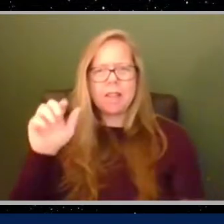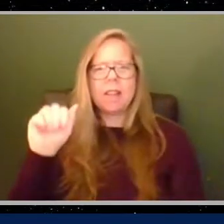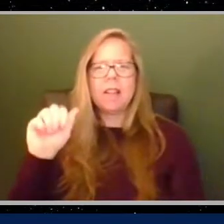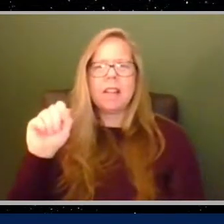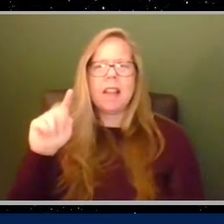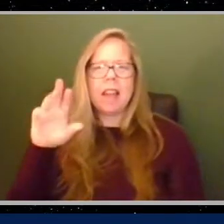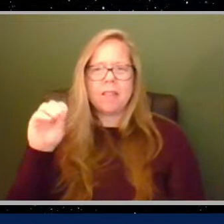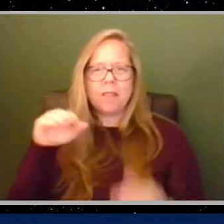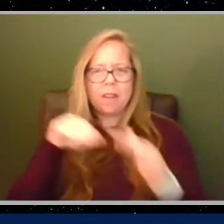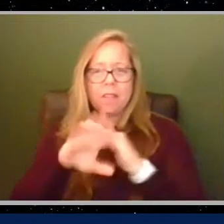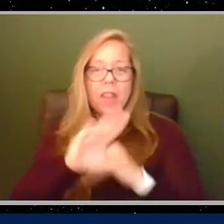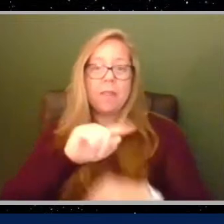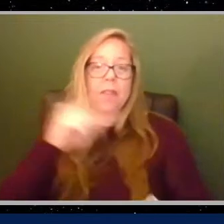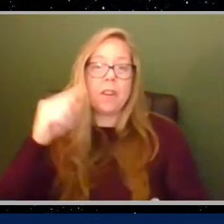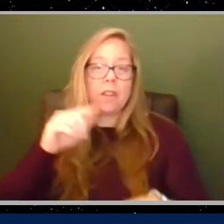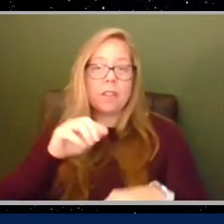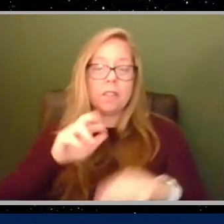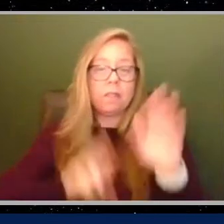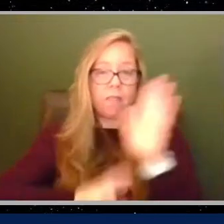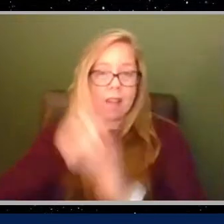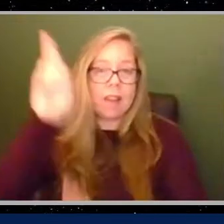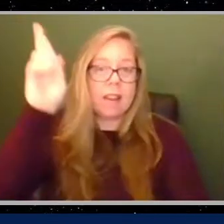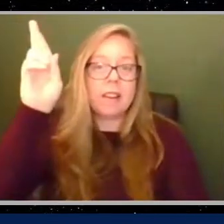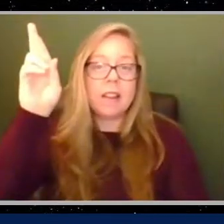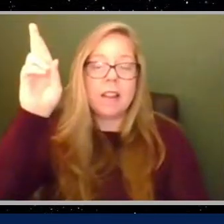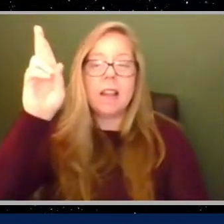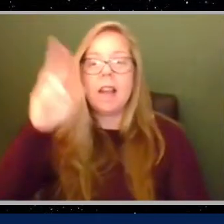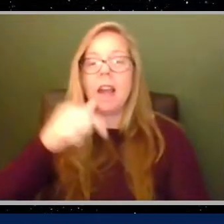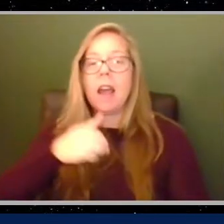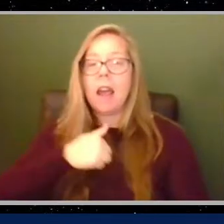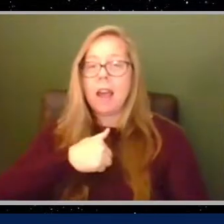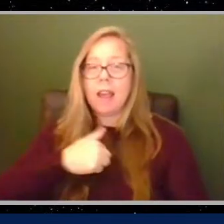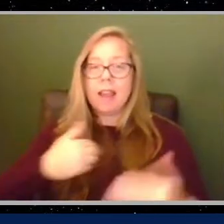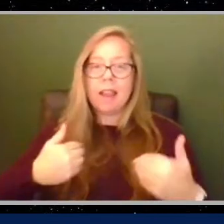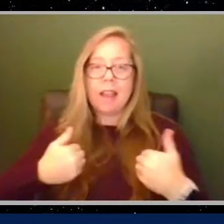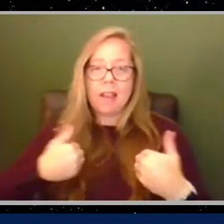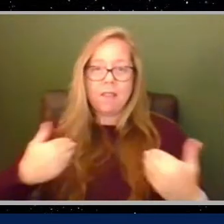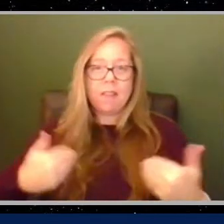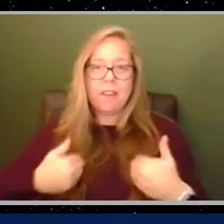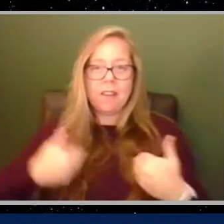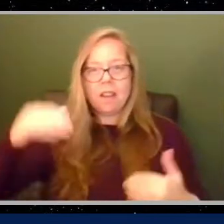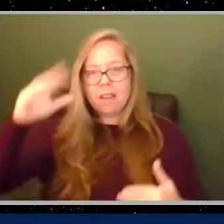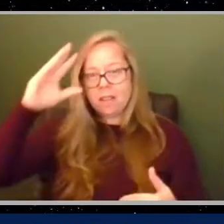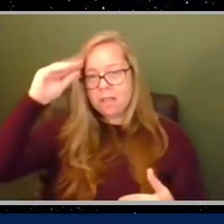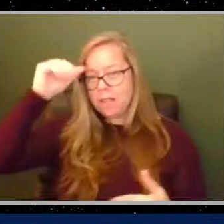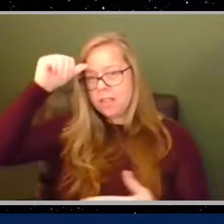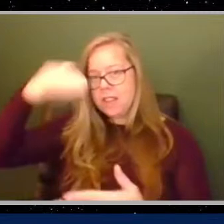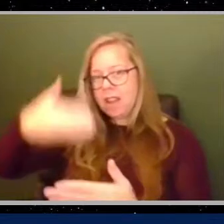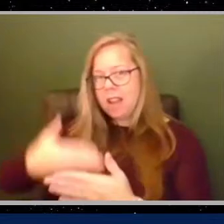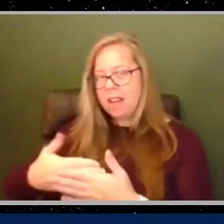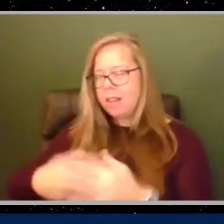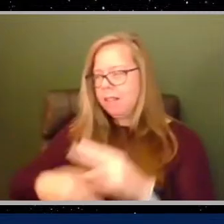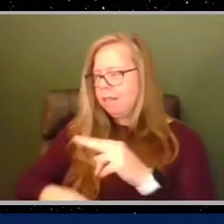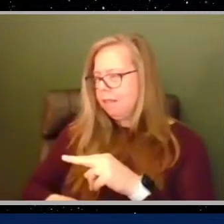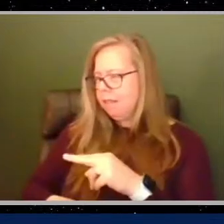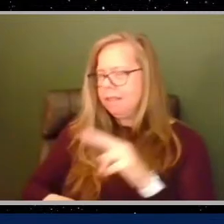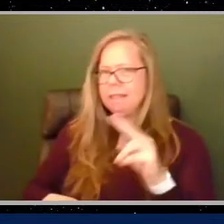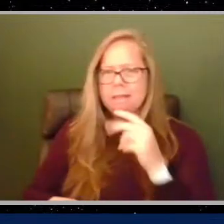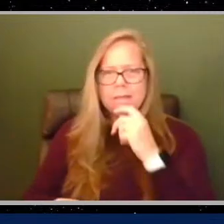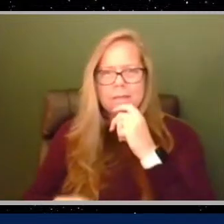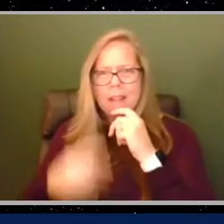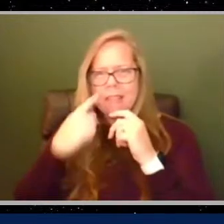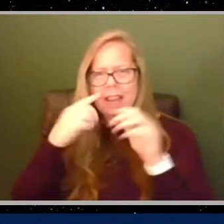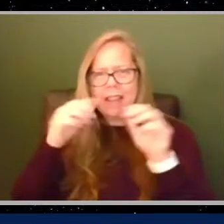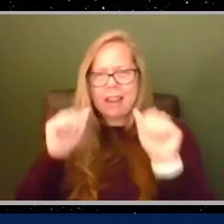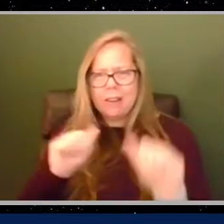first flight, and I have a young son, and I was like, oh man, can I really do that?